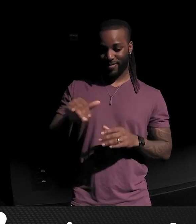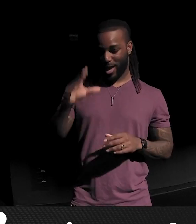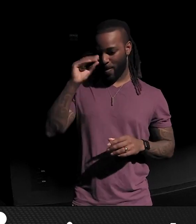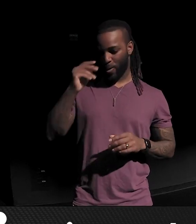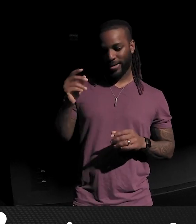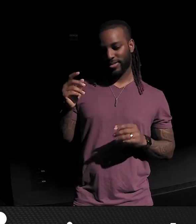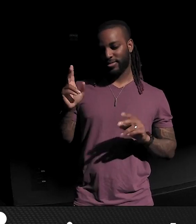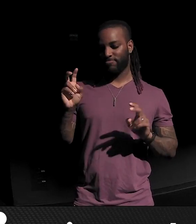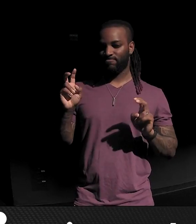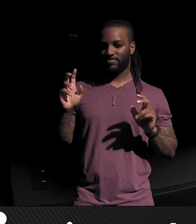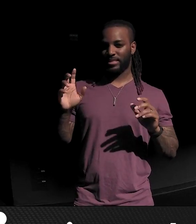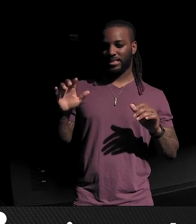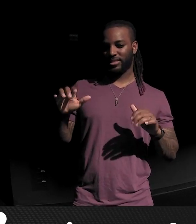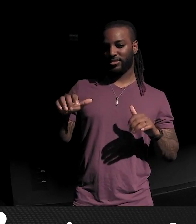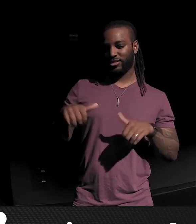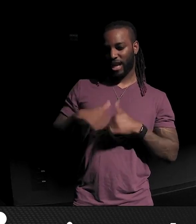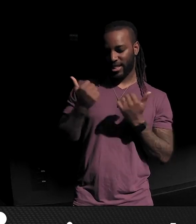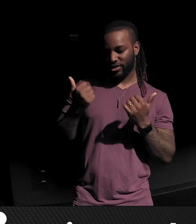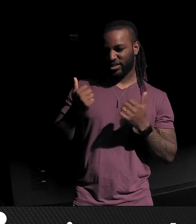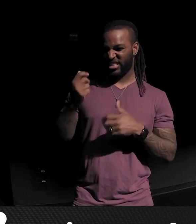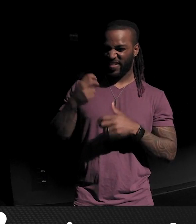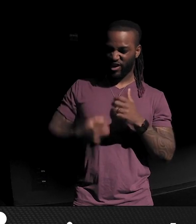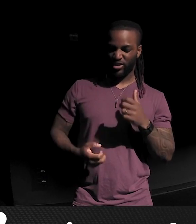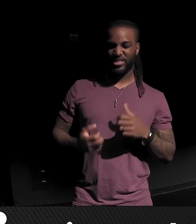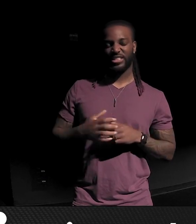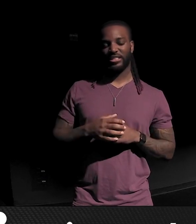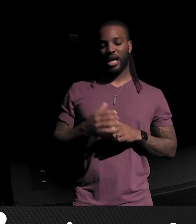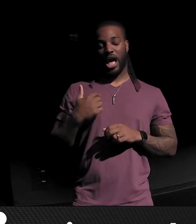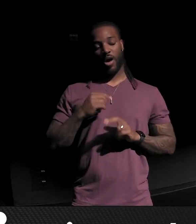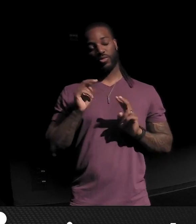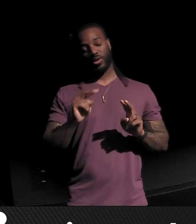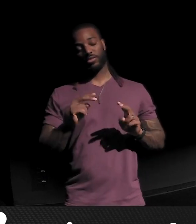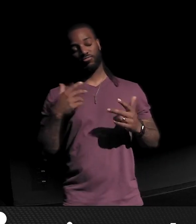difficulties. And we were all watching, so impressed. And then